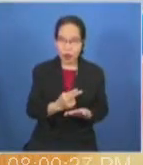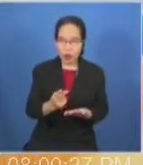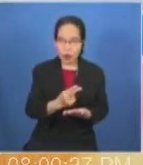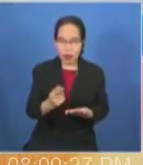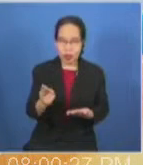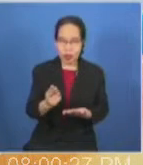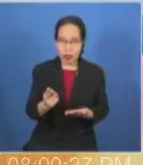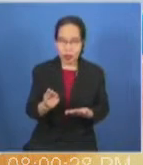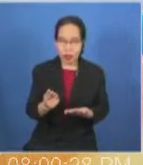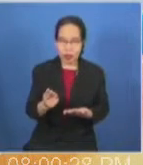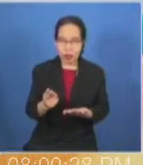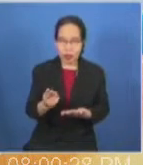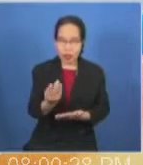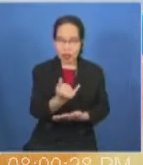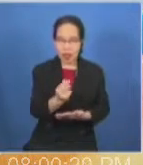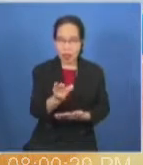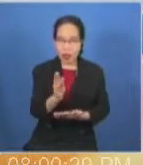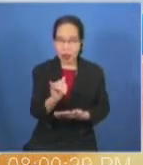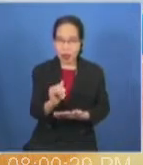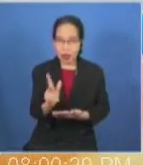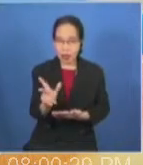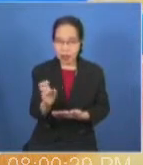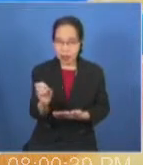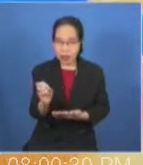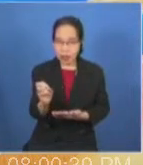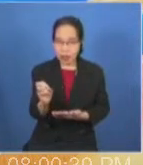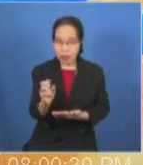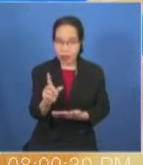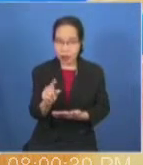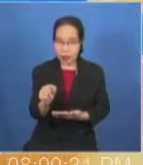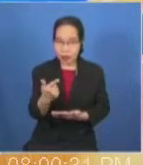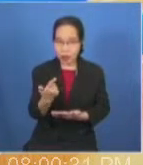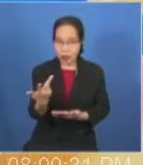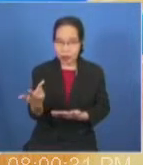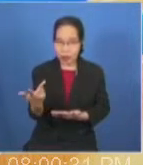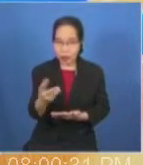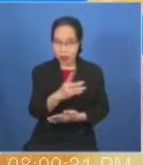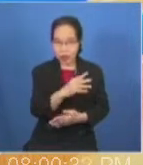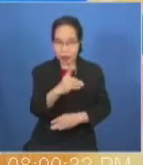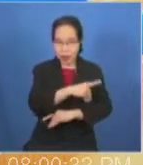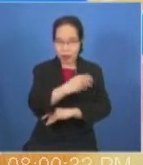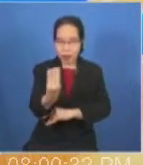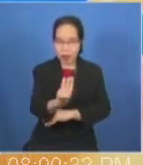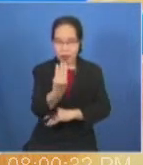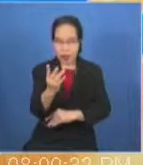You can check what the Holy Scriptures are saying. And that will be on